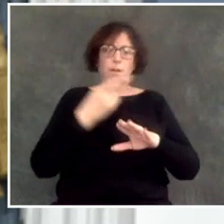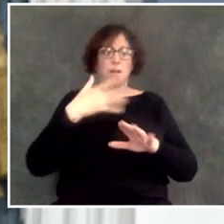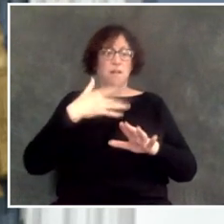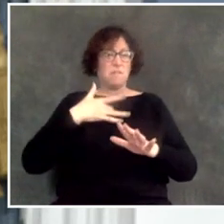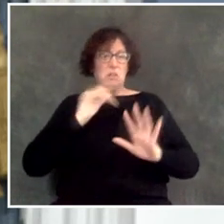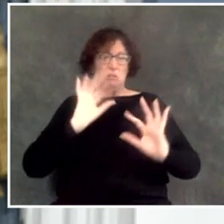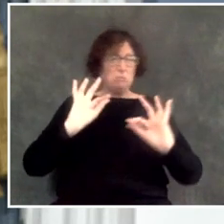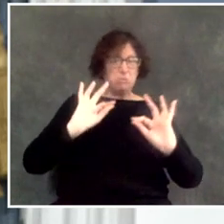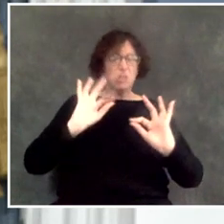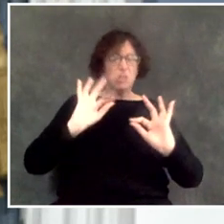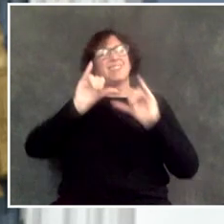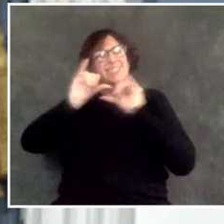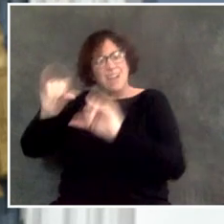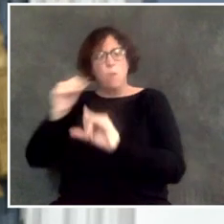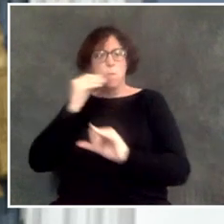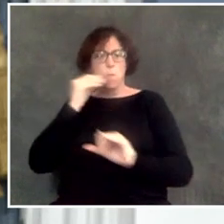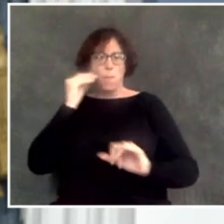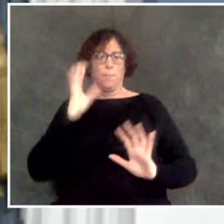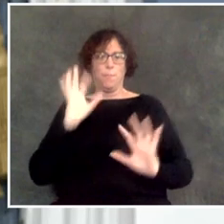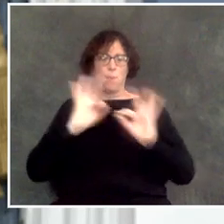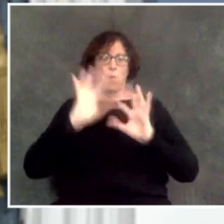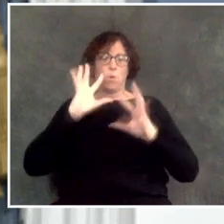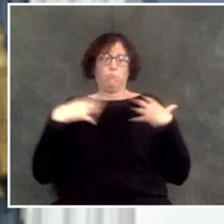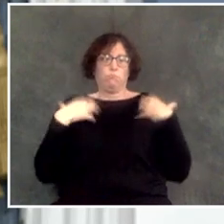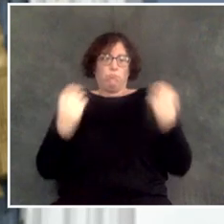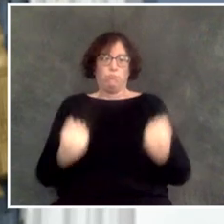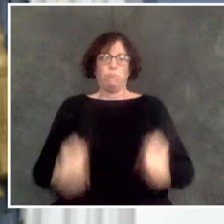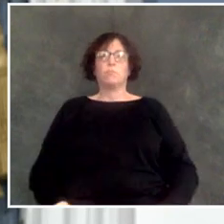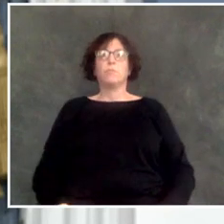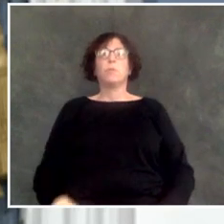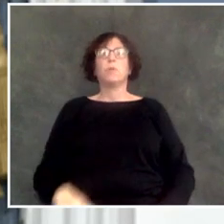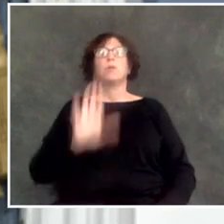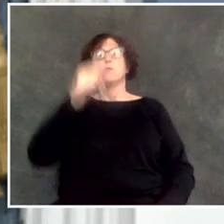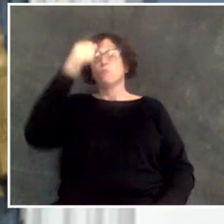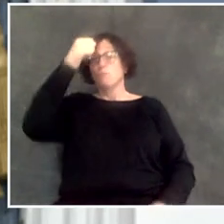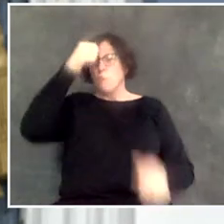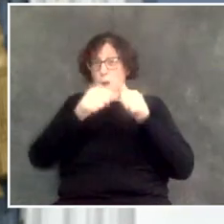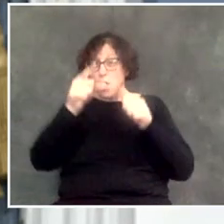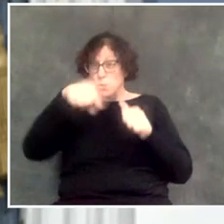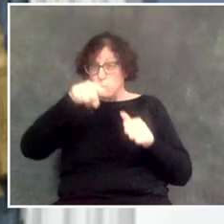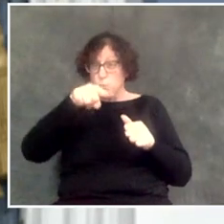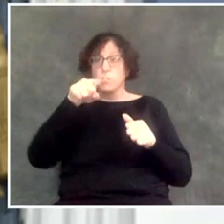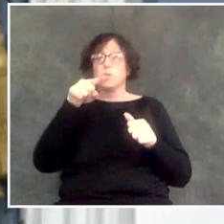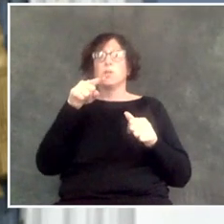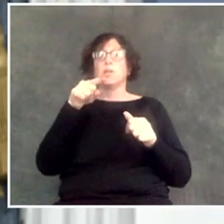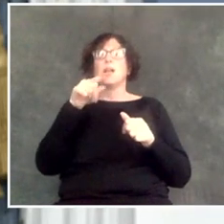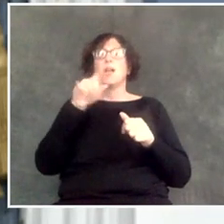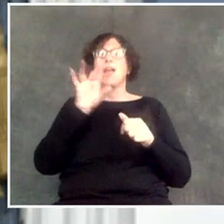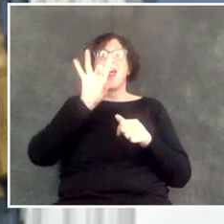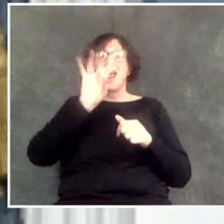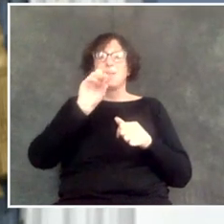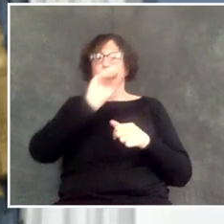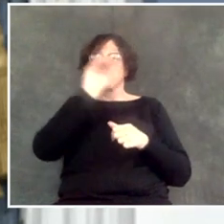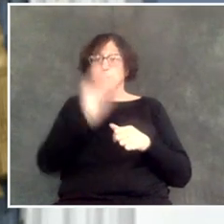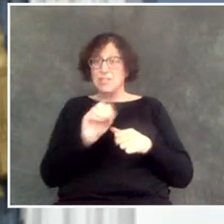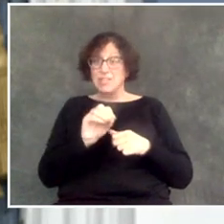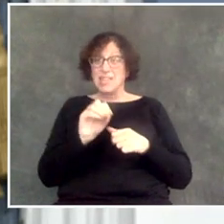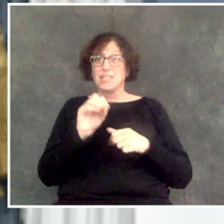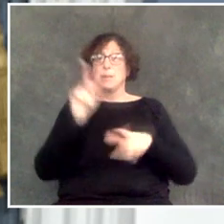mild course, and they will be able to self-treat at home with rest, fluids, and